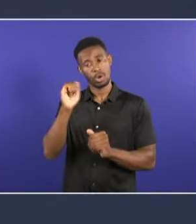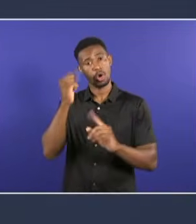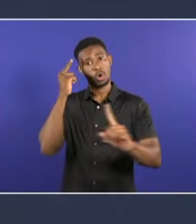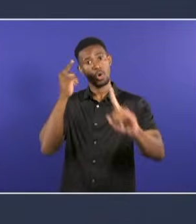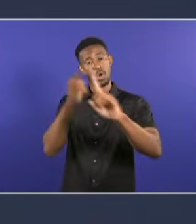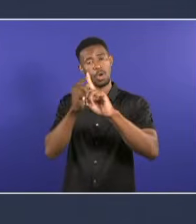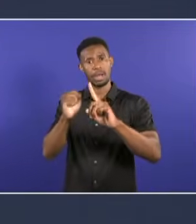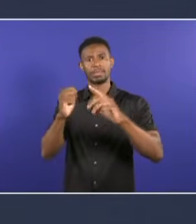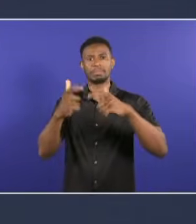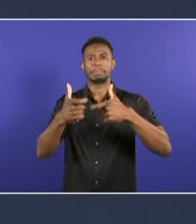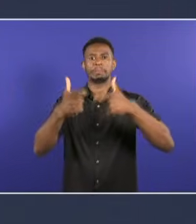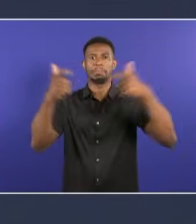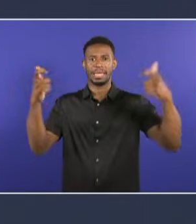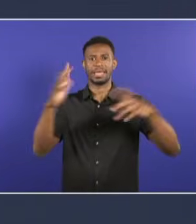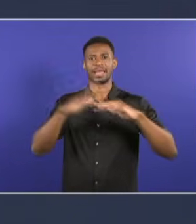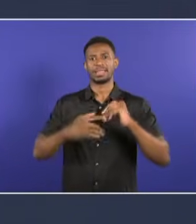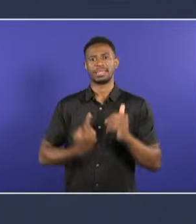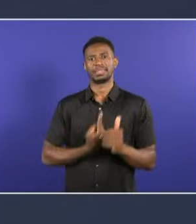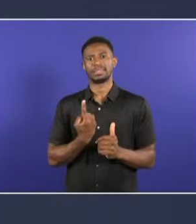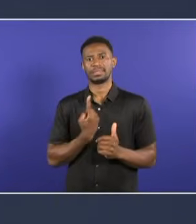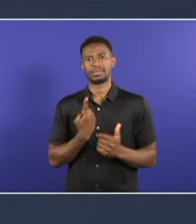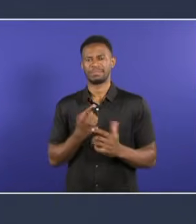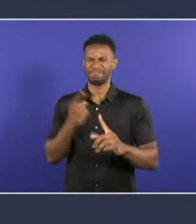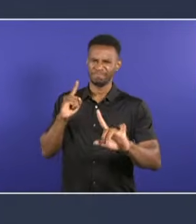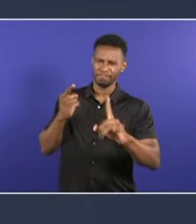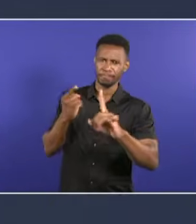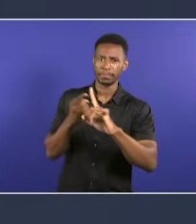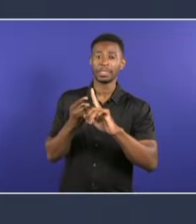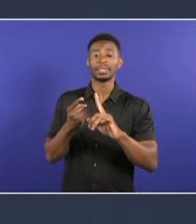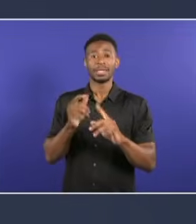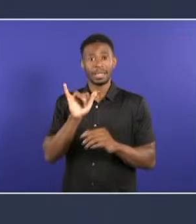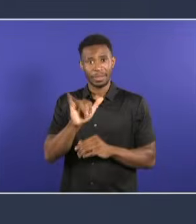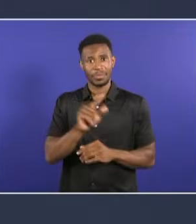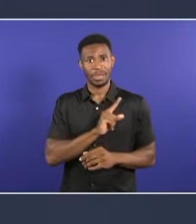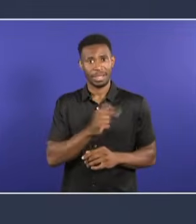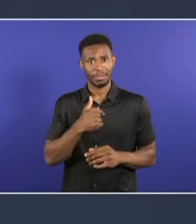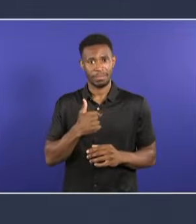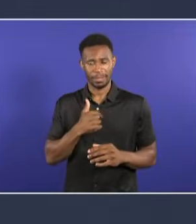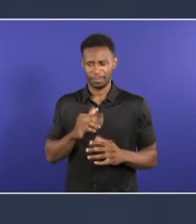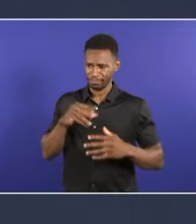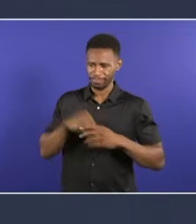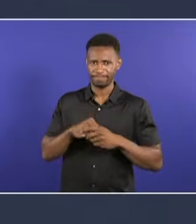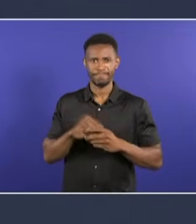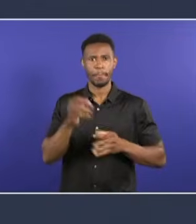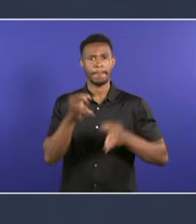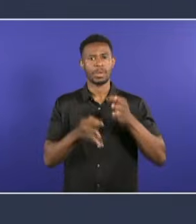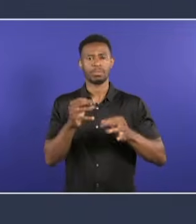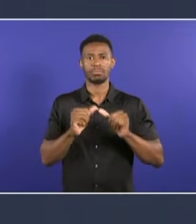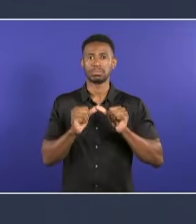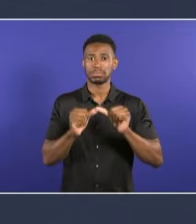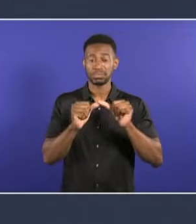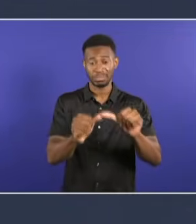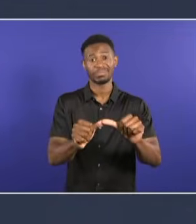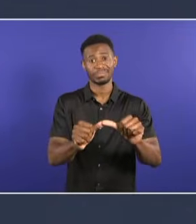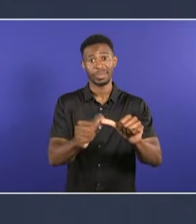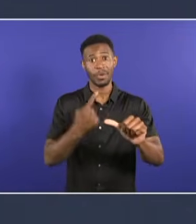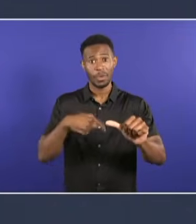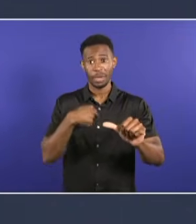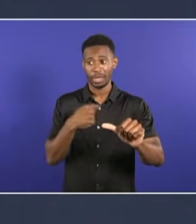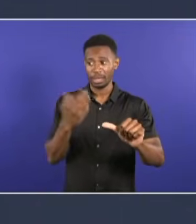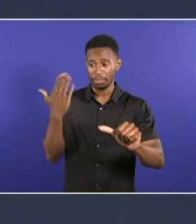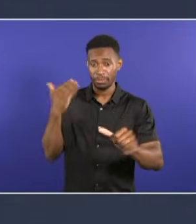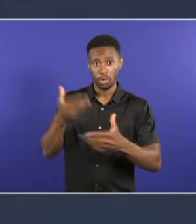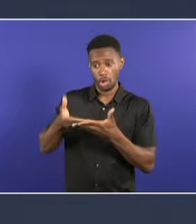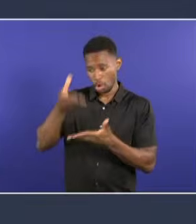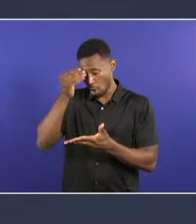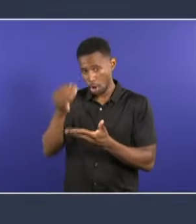idea has shaped my political journey and my political life since then. So we built on our lessons, and we